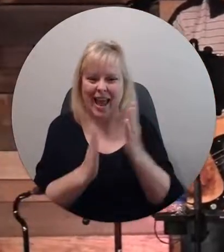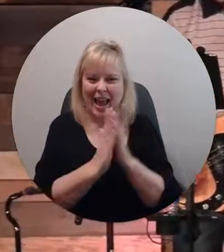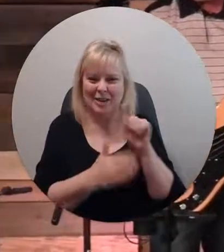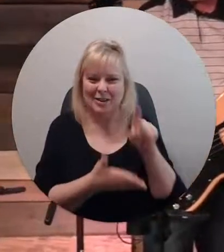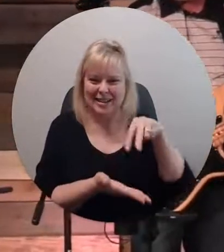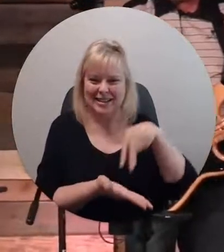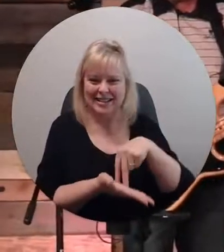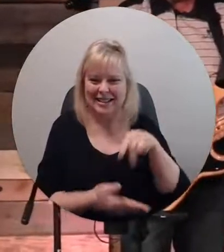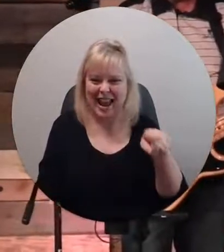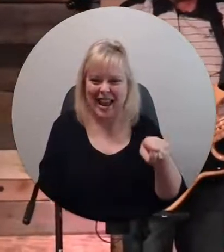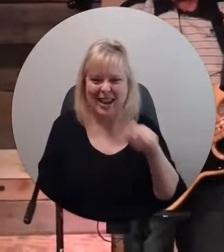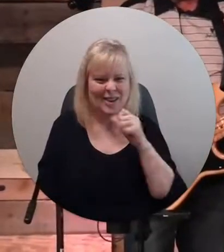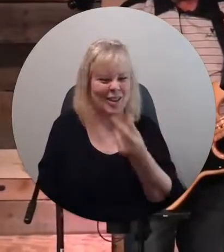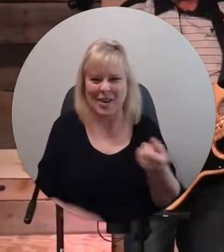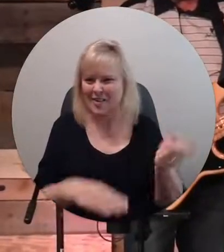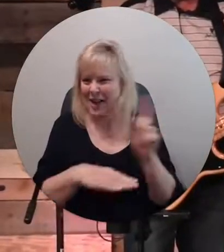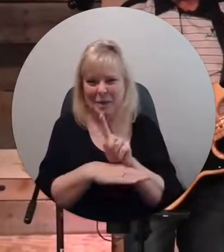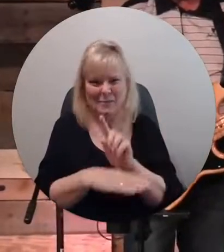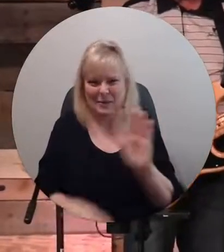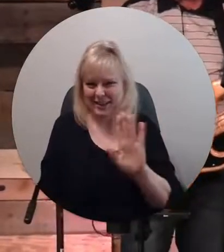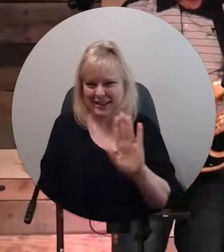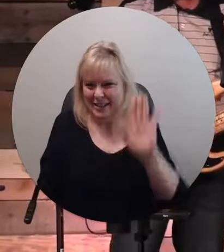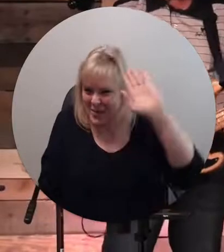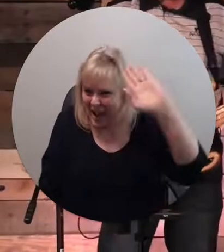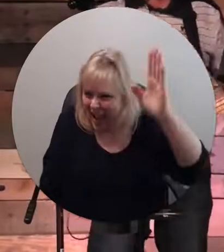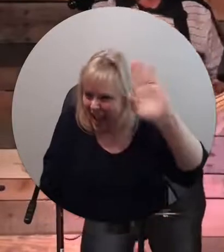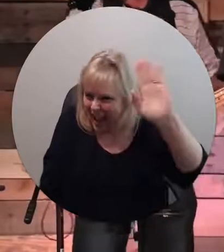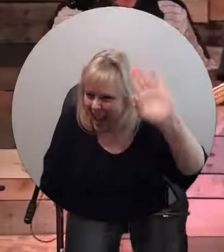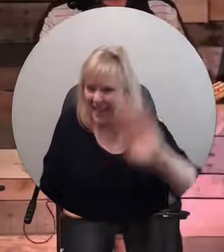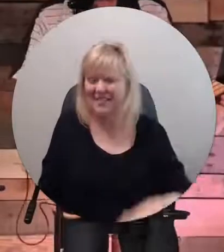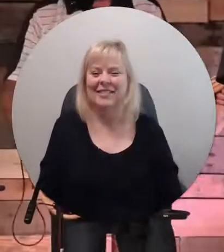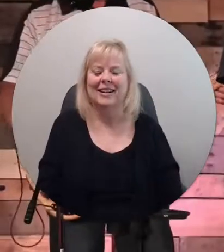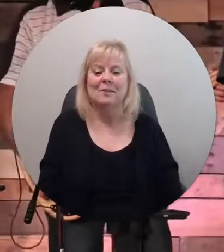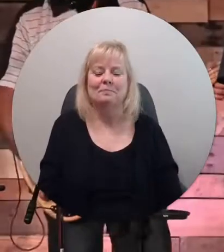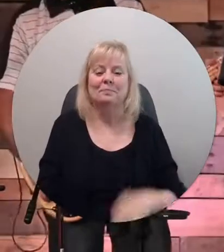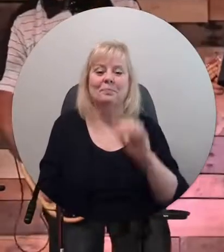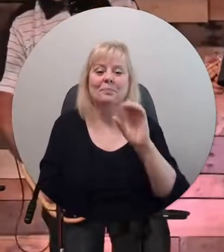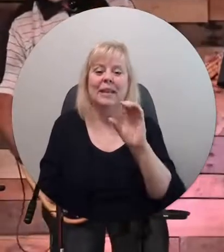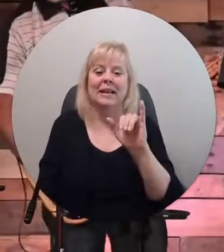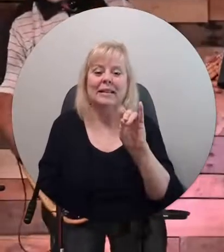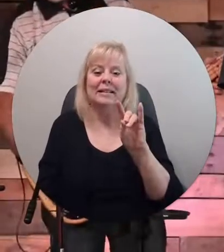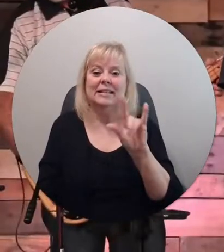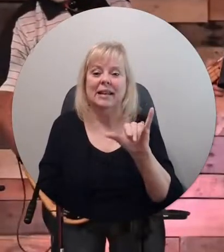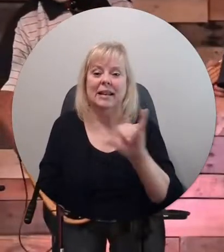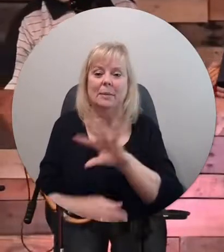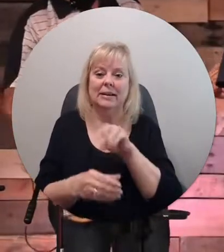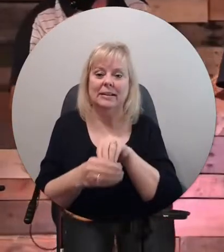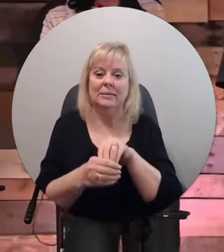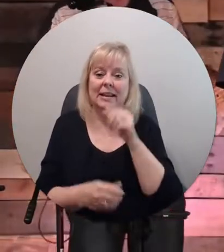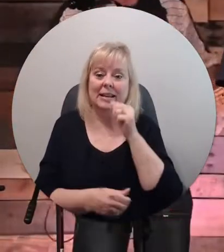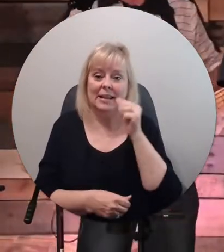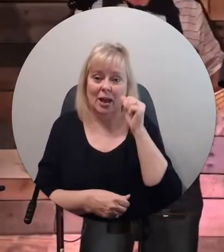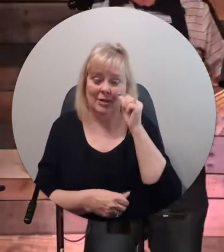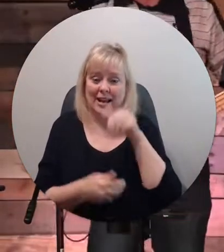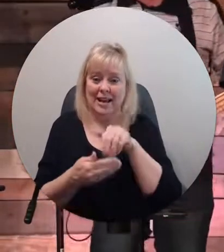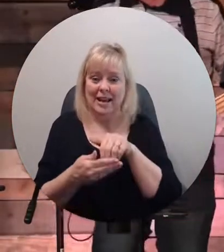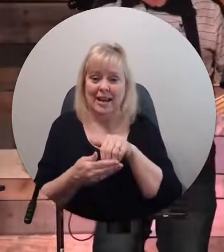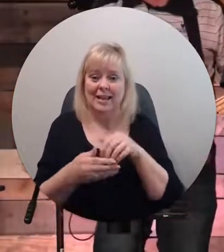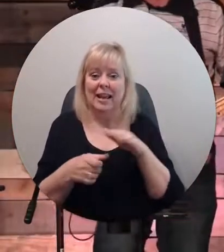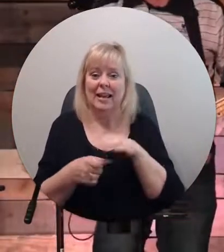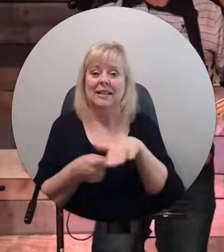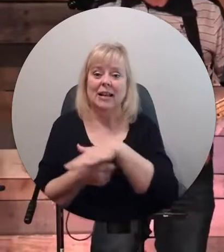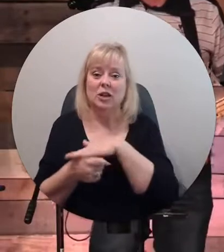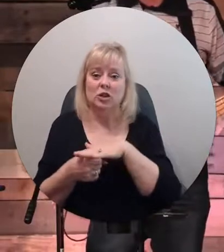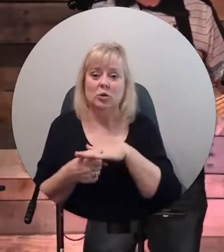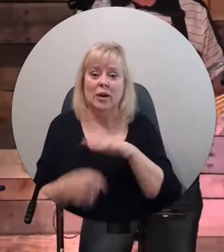up on stage. You just wave your hand or something. Cindy participated yesterday in the district's lay servant ministry